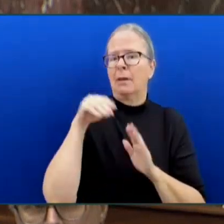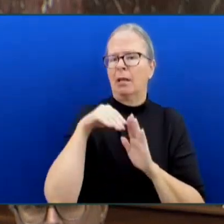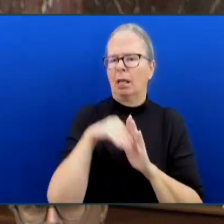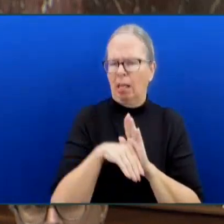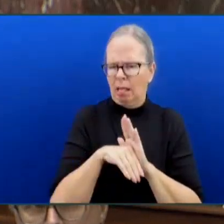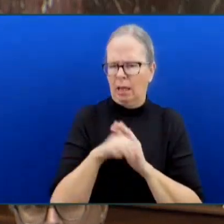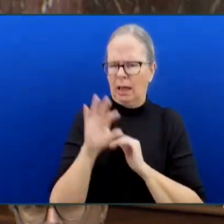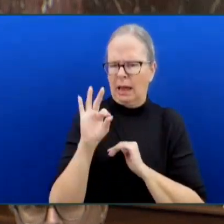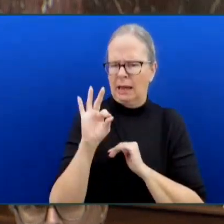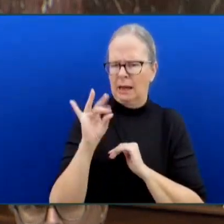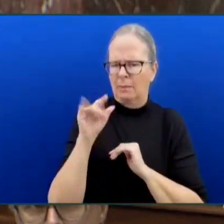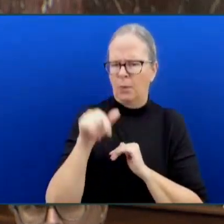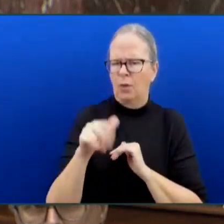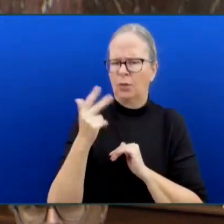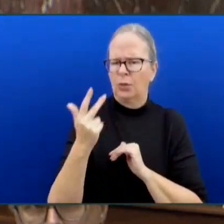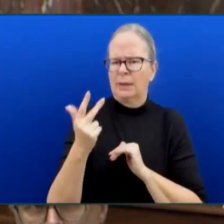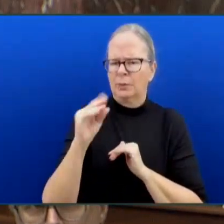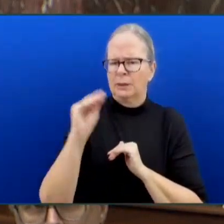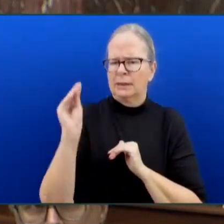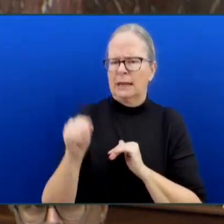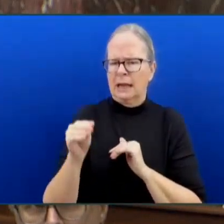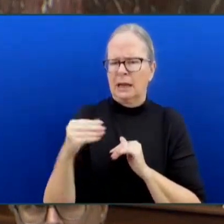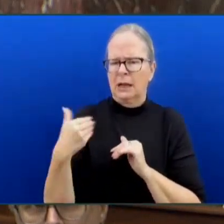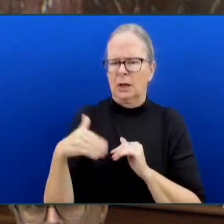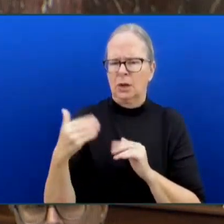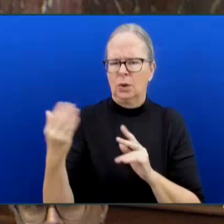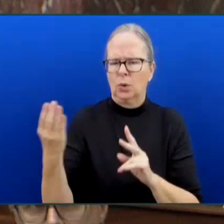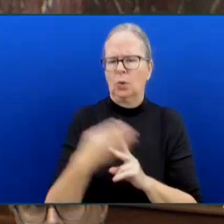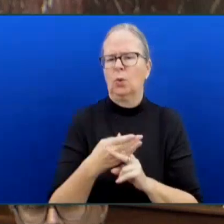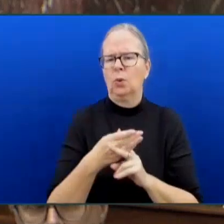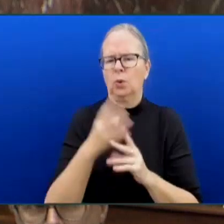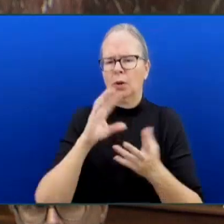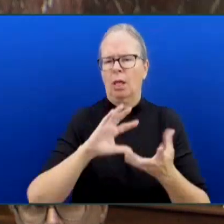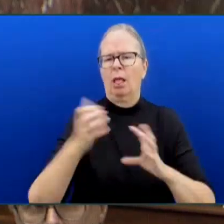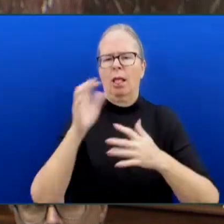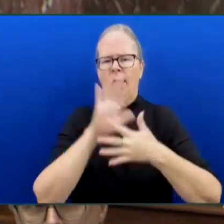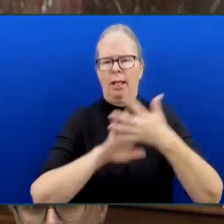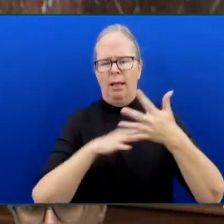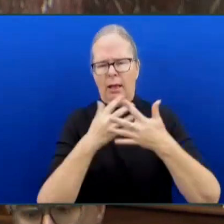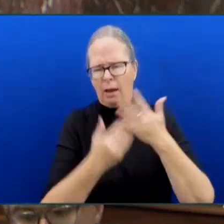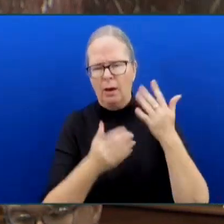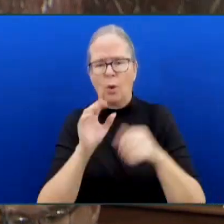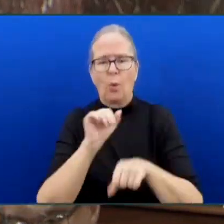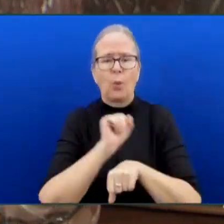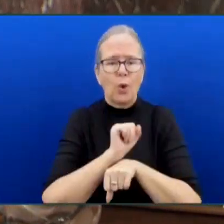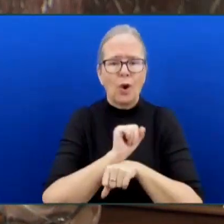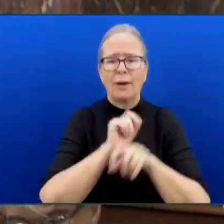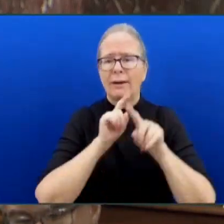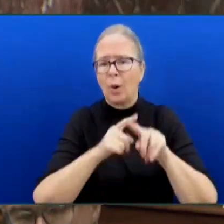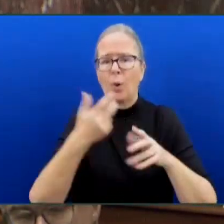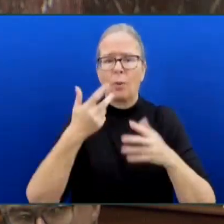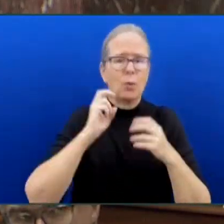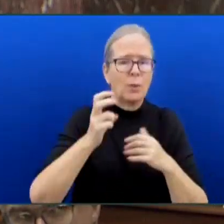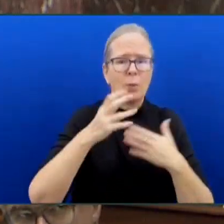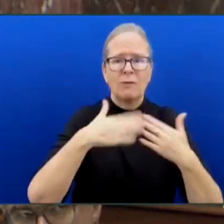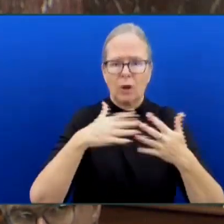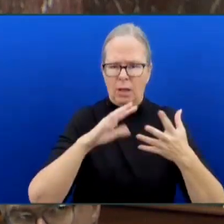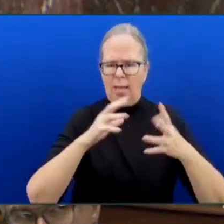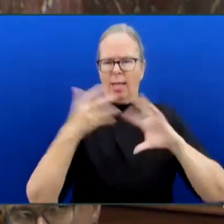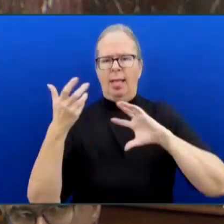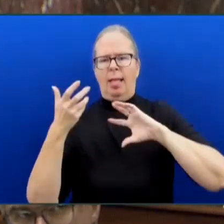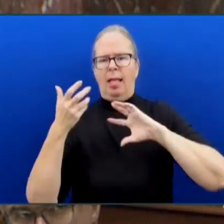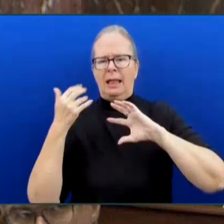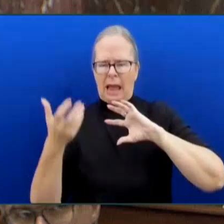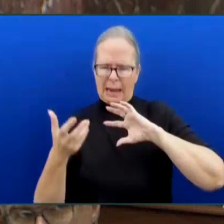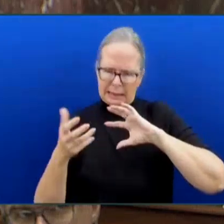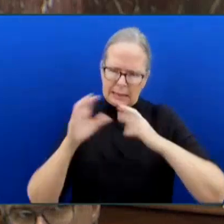vacation plans were interfered with. We know the frustrations. We have to get back up to a higher level of reliability. That's why we took